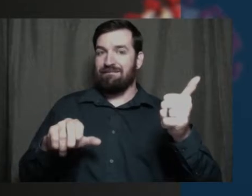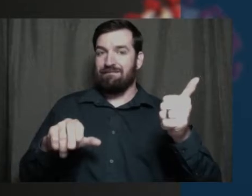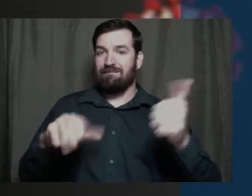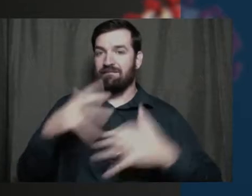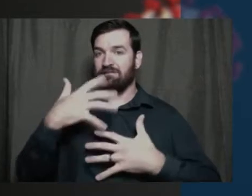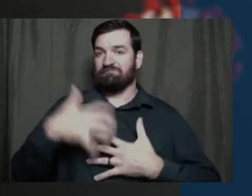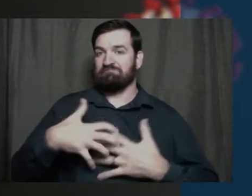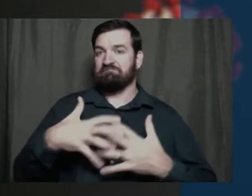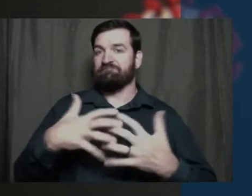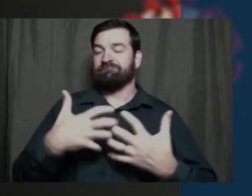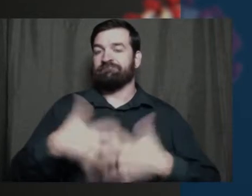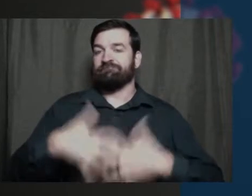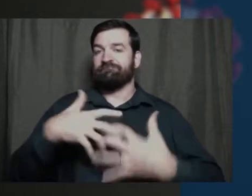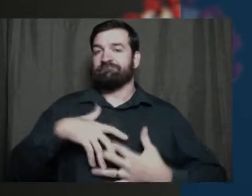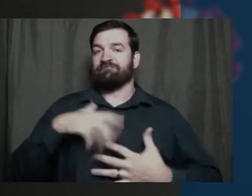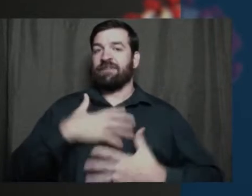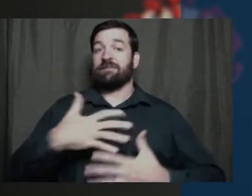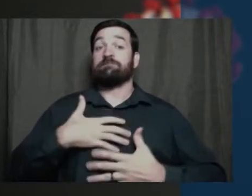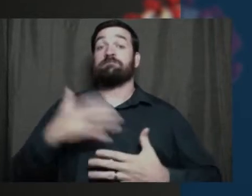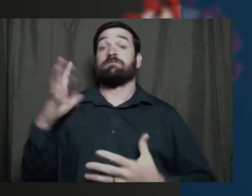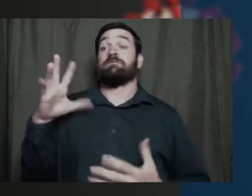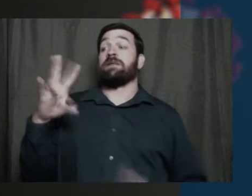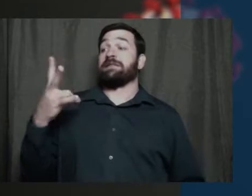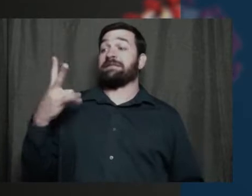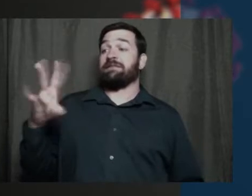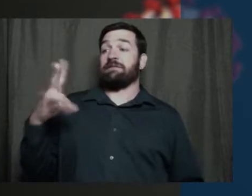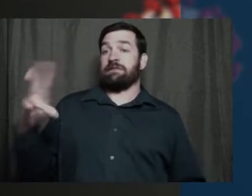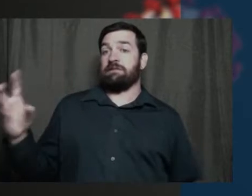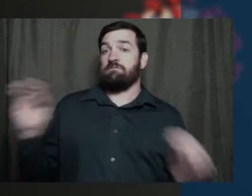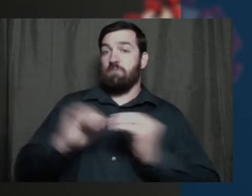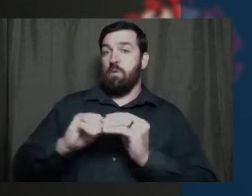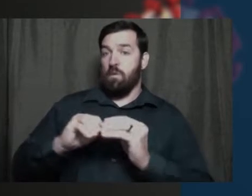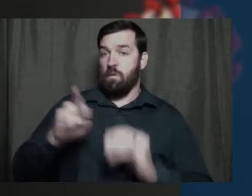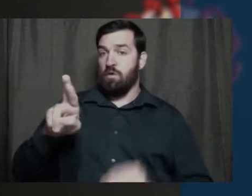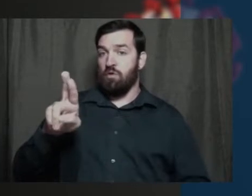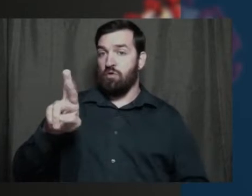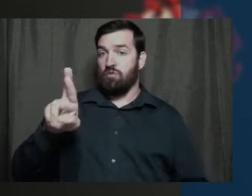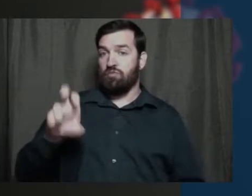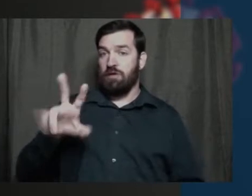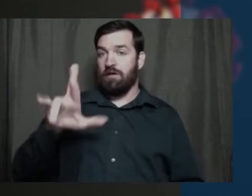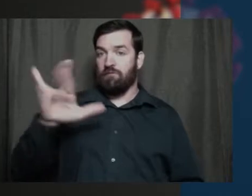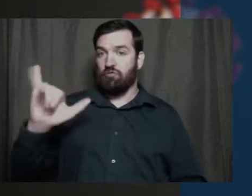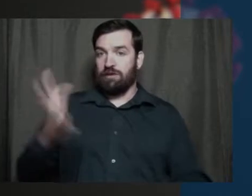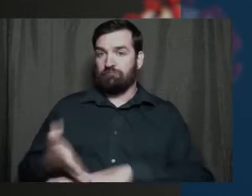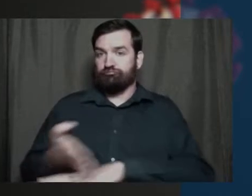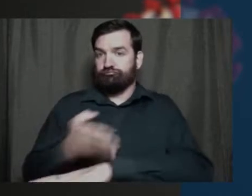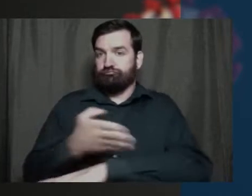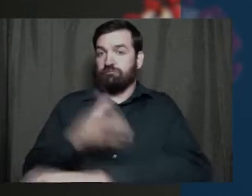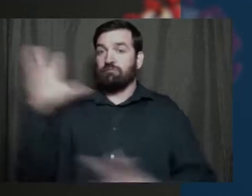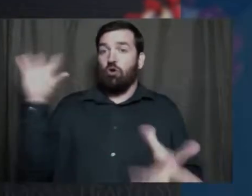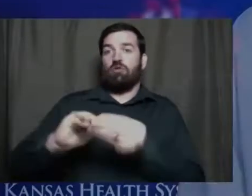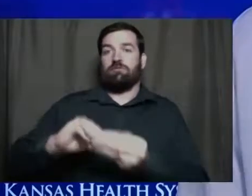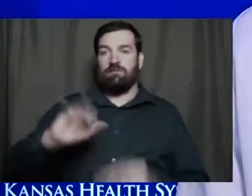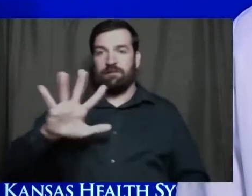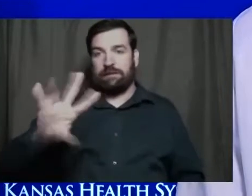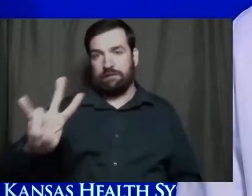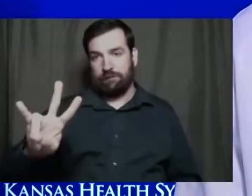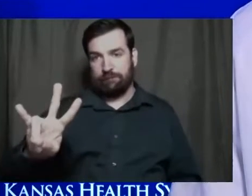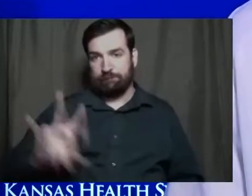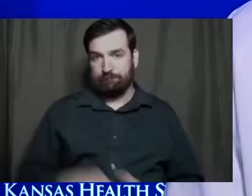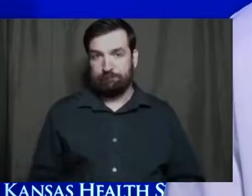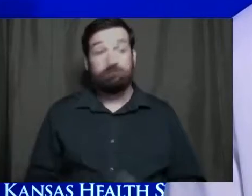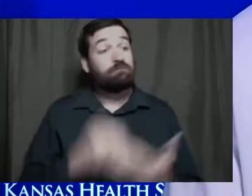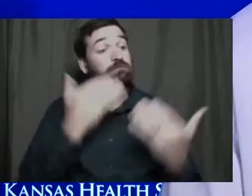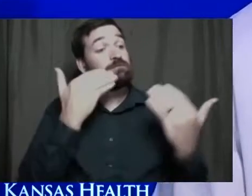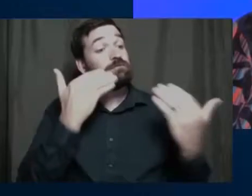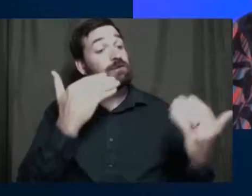ventilator. 17 additional patients meet that recovered criteria. So we have a total of 57 patients right now. All right, thanks for that update. Before